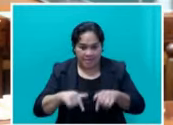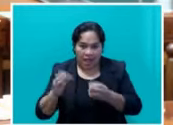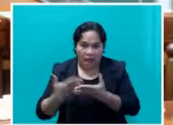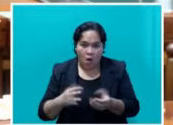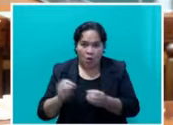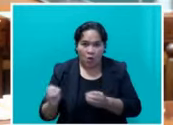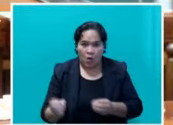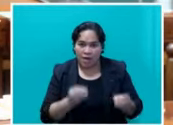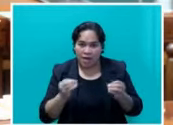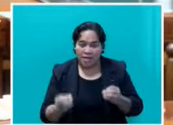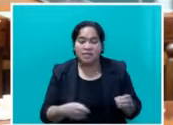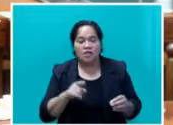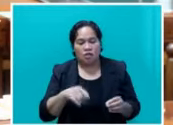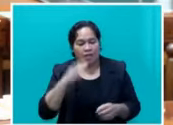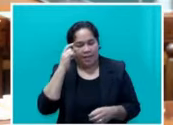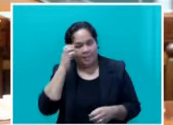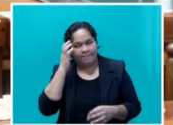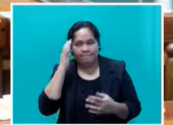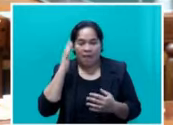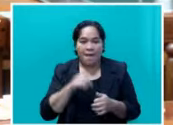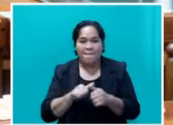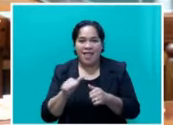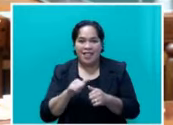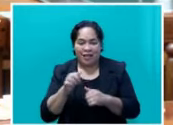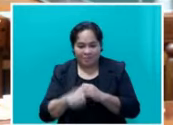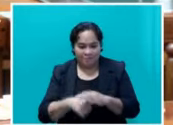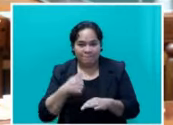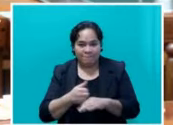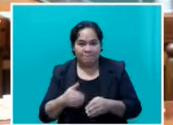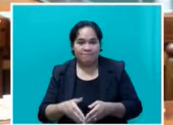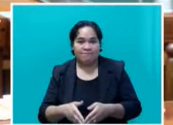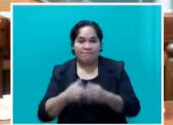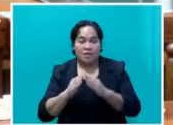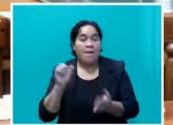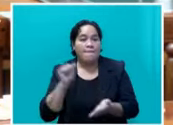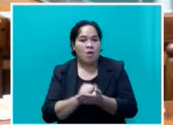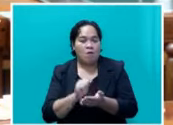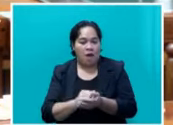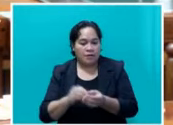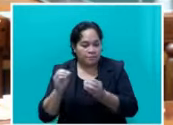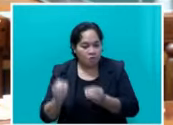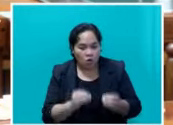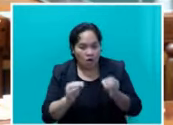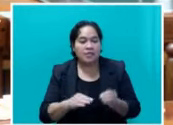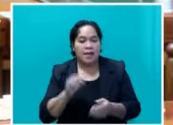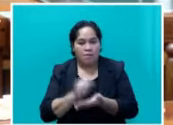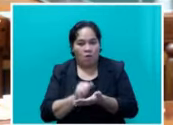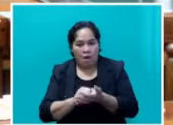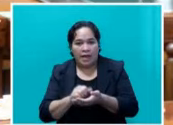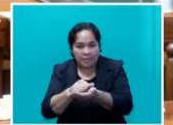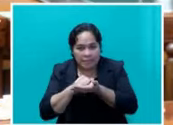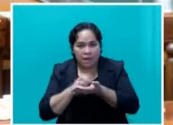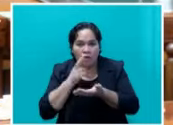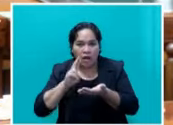Fiji, and he thought it would be better if it was properly organized and documented. That was the very important part,